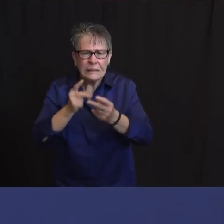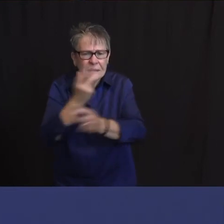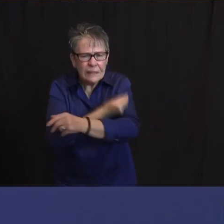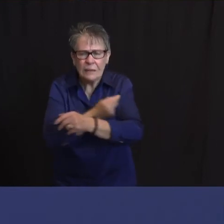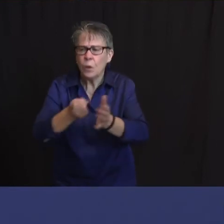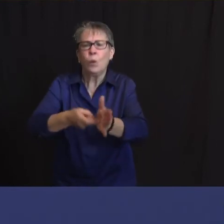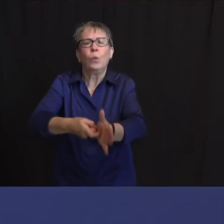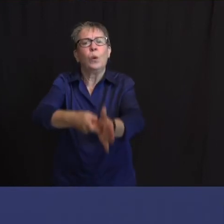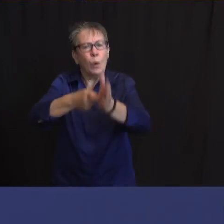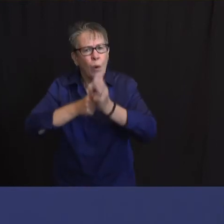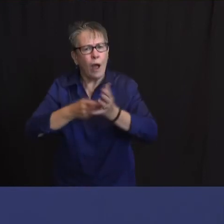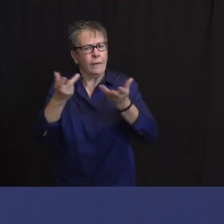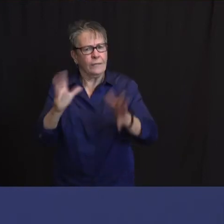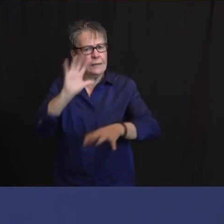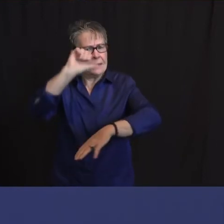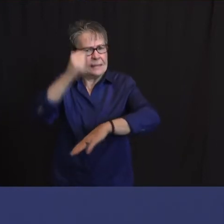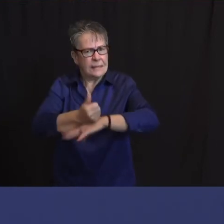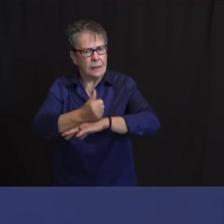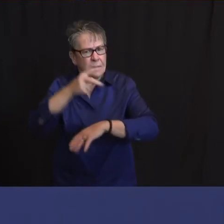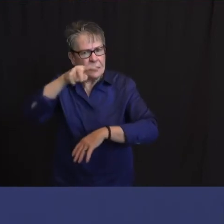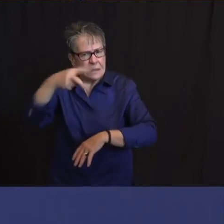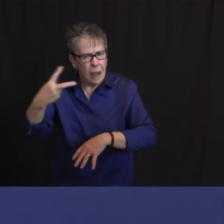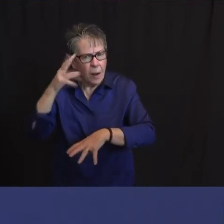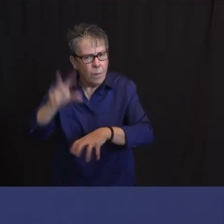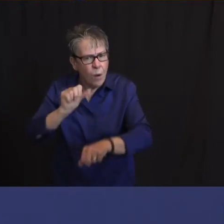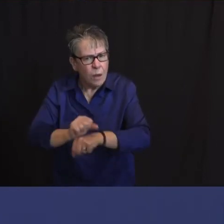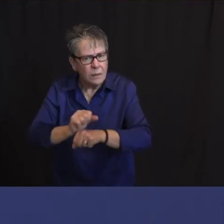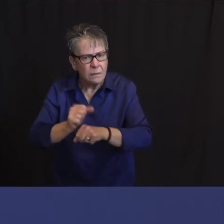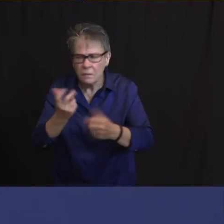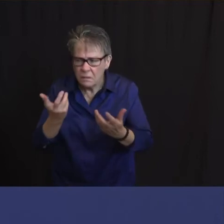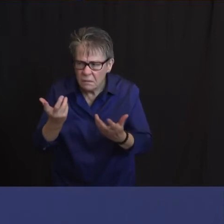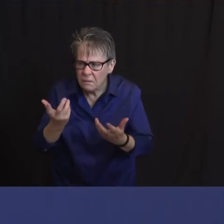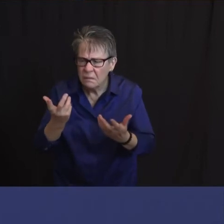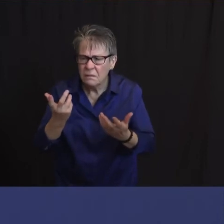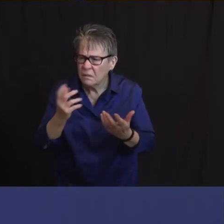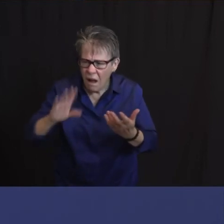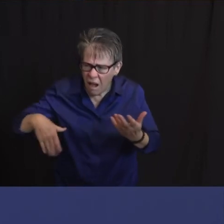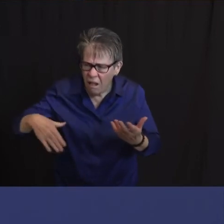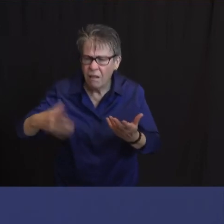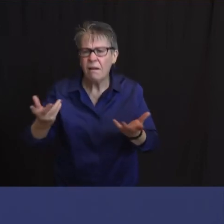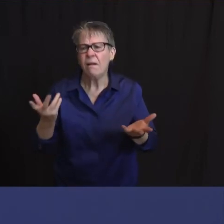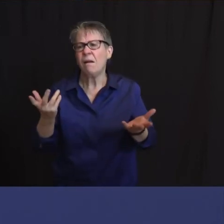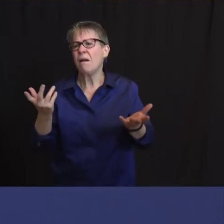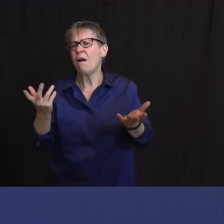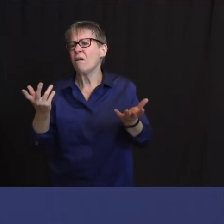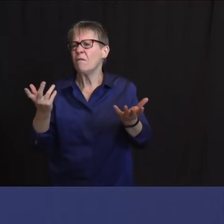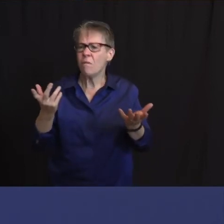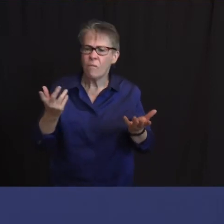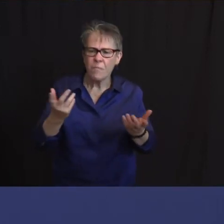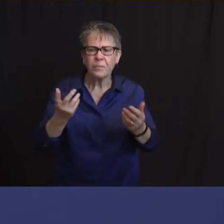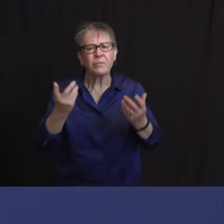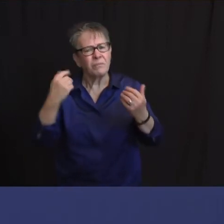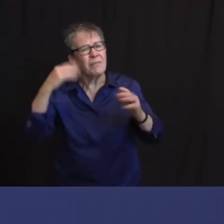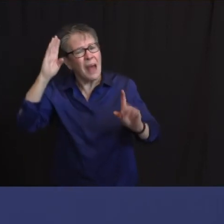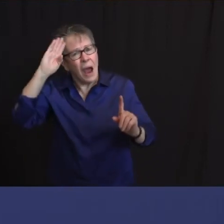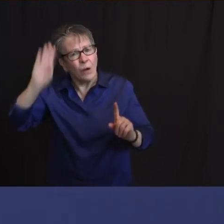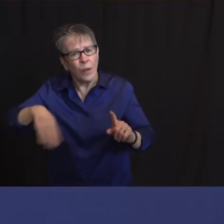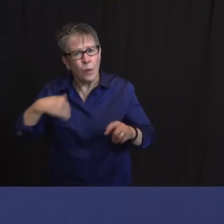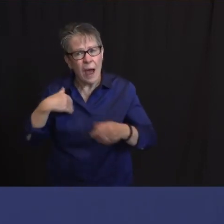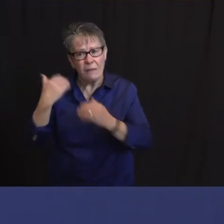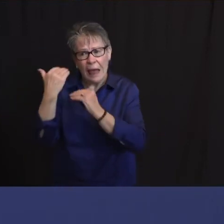leave? I would only think that, I mean, I know we're talking a lot about there's a limited amount of vaccine, but you're going to have a lot of older